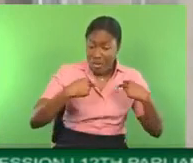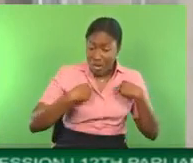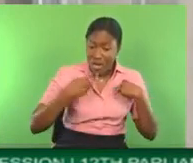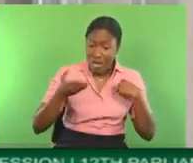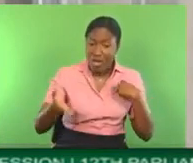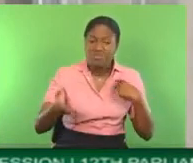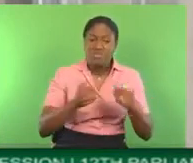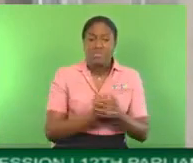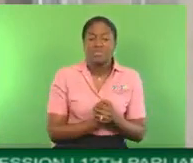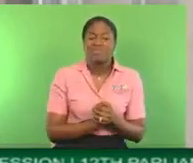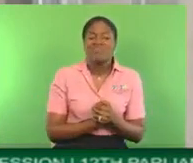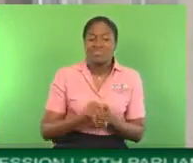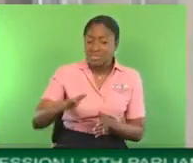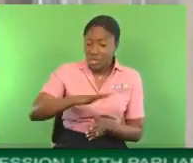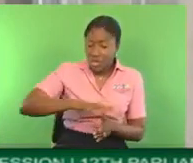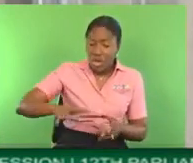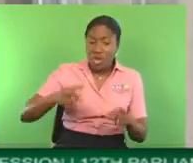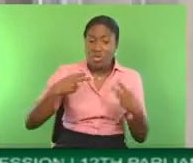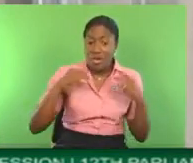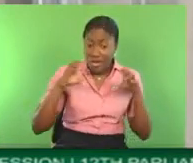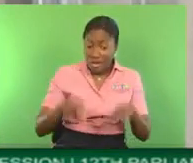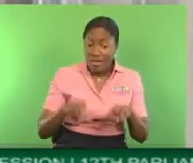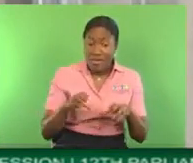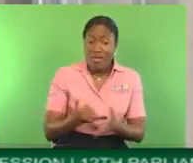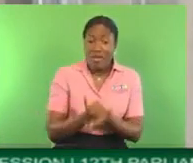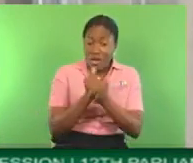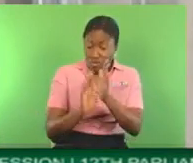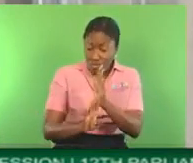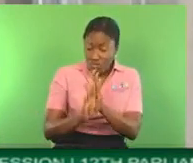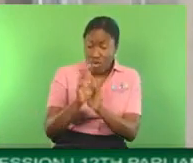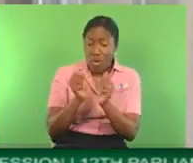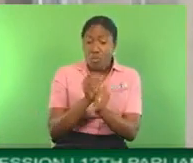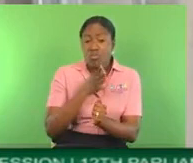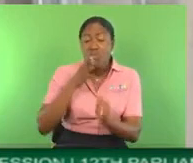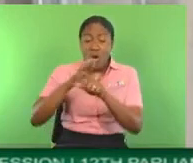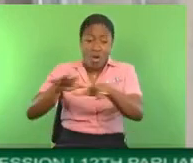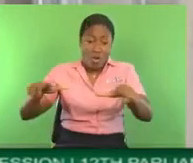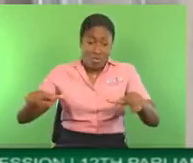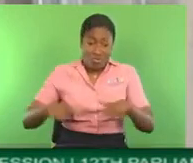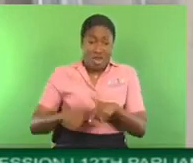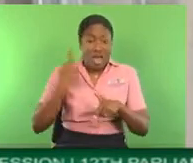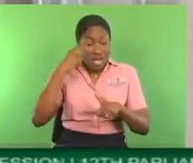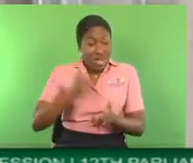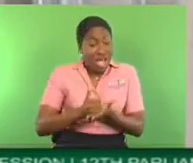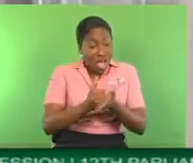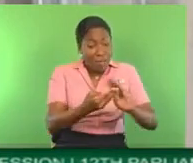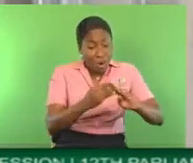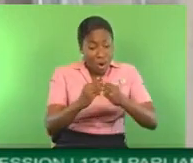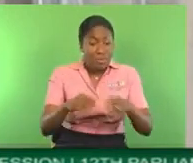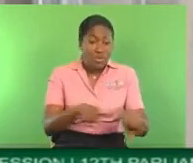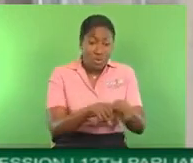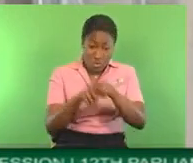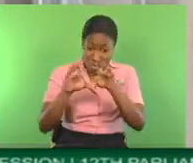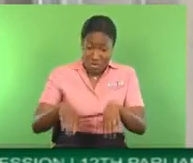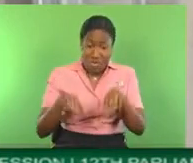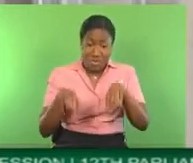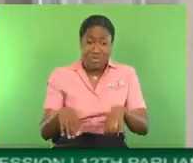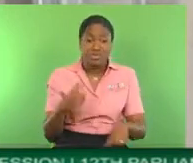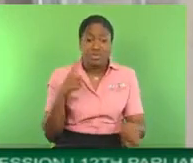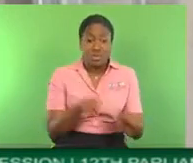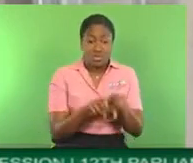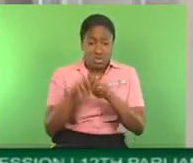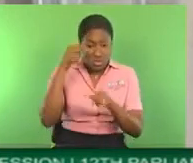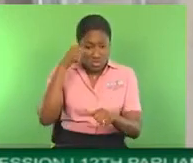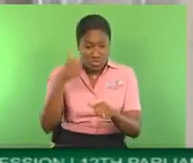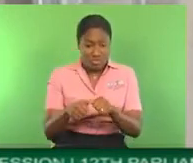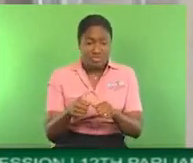The constituency holds tremendous potential for the area, as well as the national community. And we can remember all too well with the